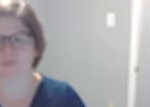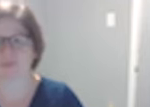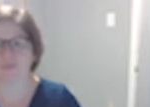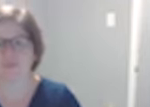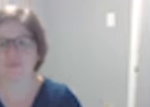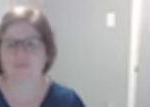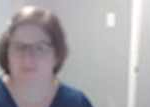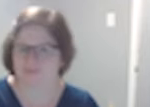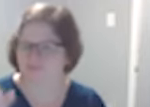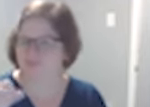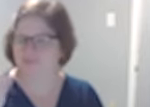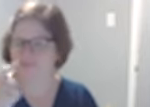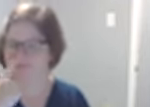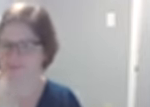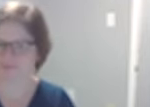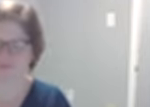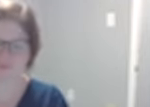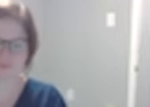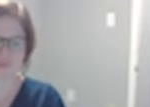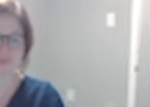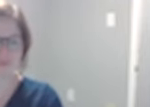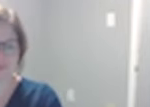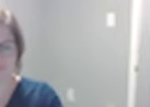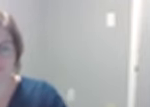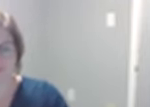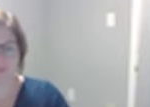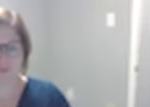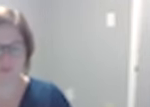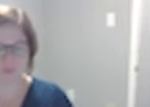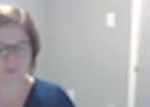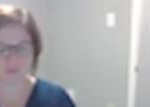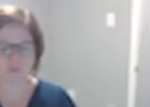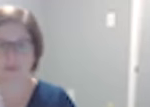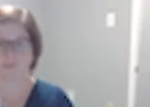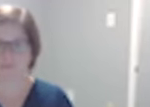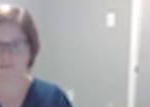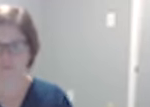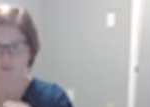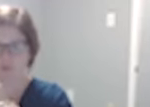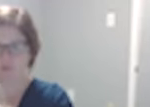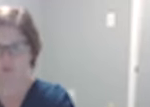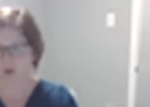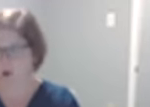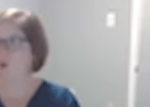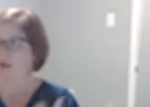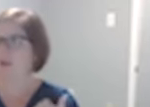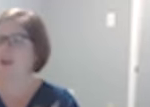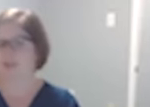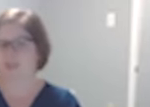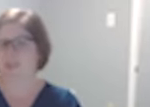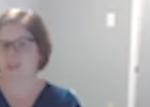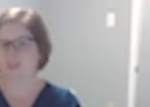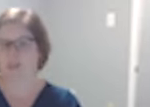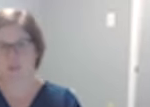that's really interesting because several years ago we have first space tourists who visited a space station.